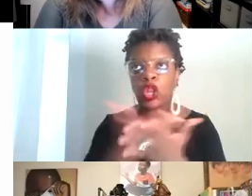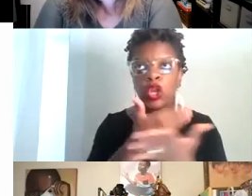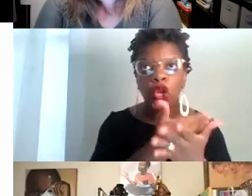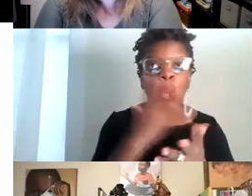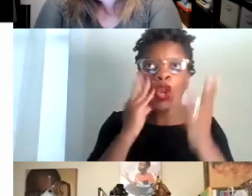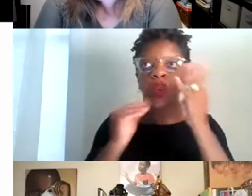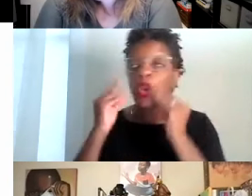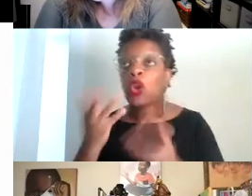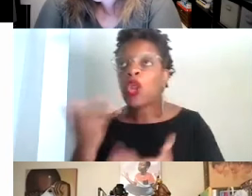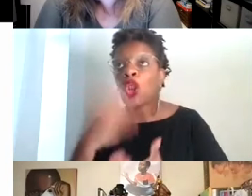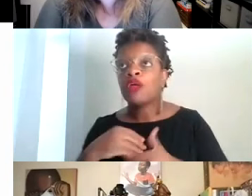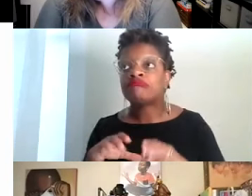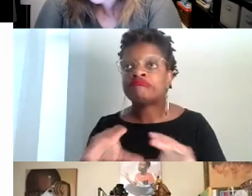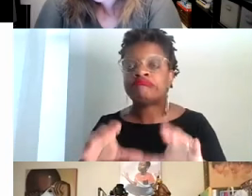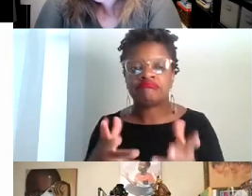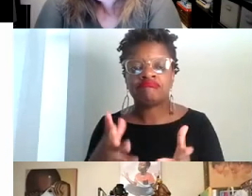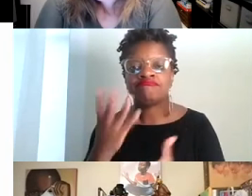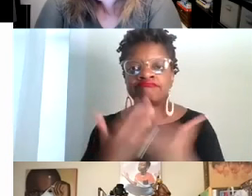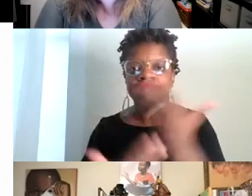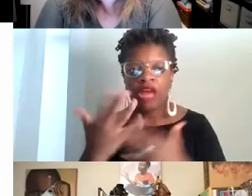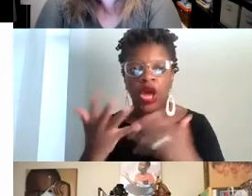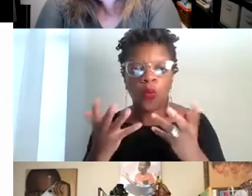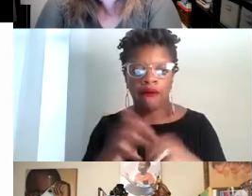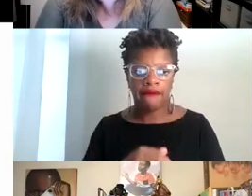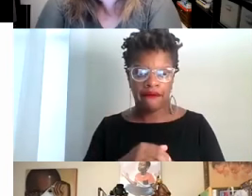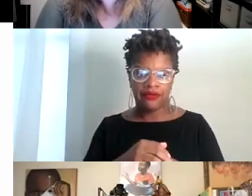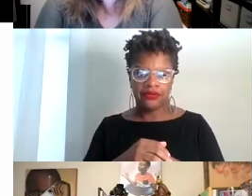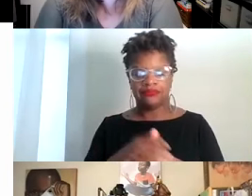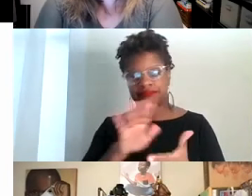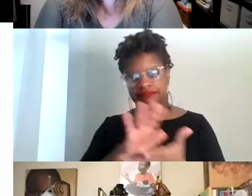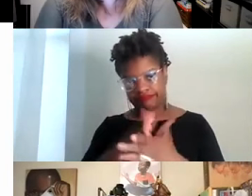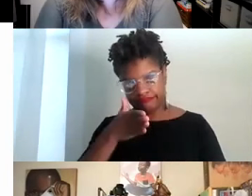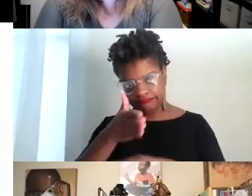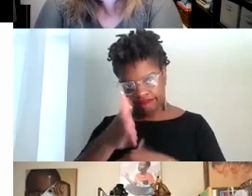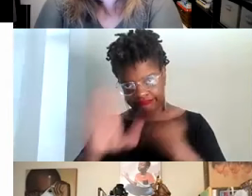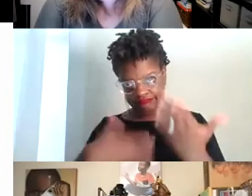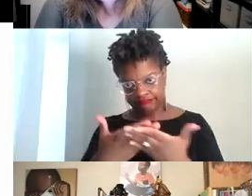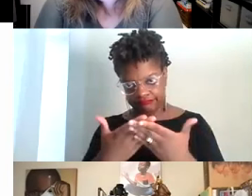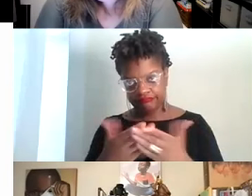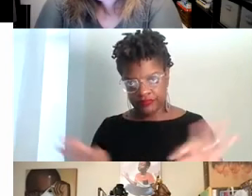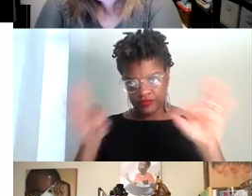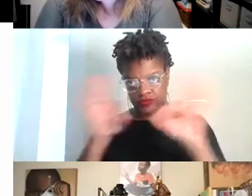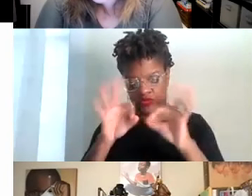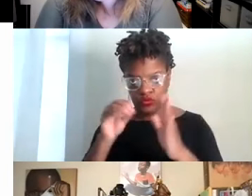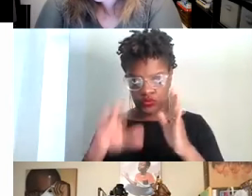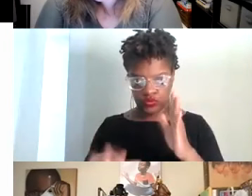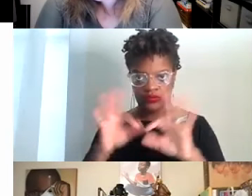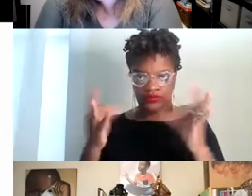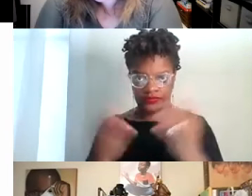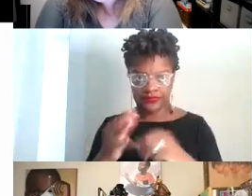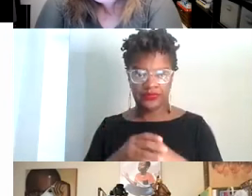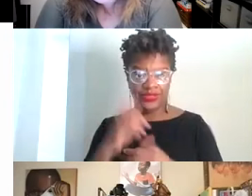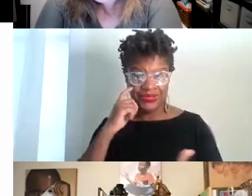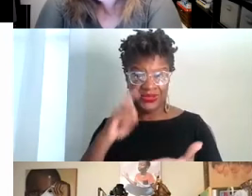recess after school. All of these things are very important to students and families. And as you can see, there's not that